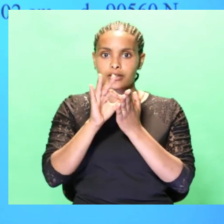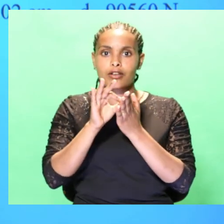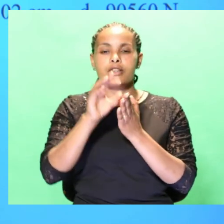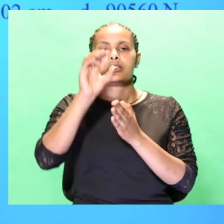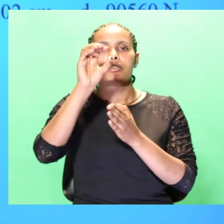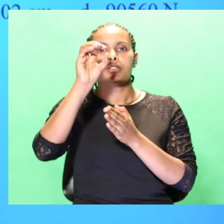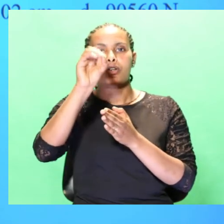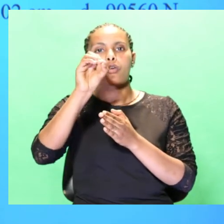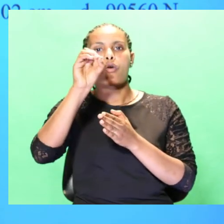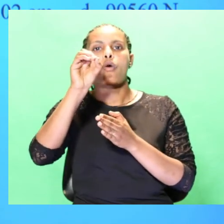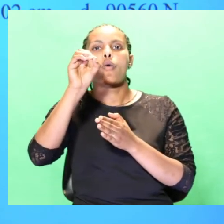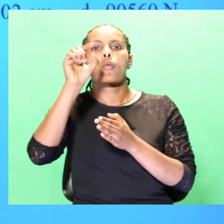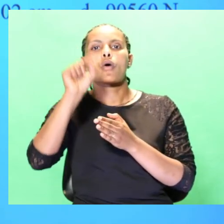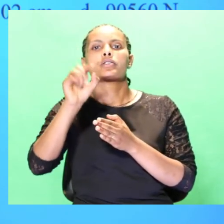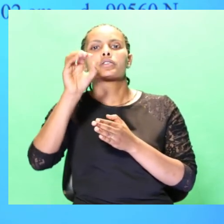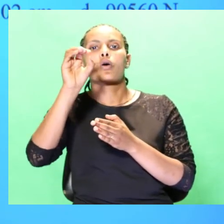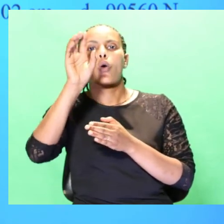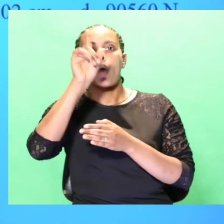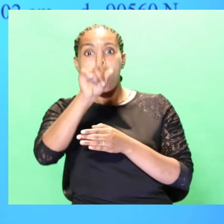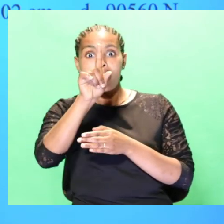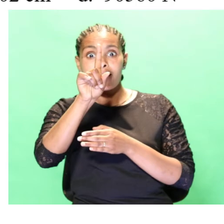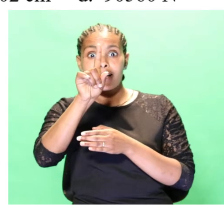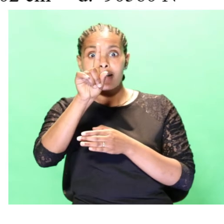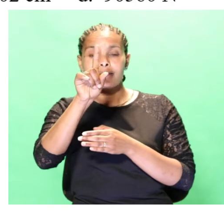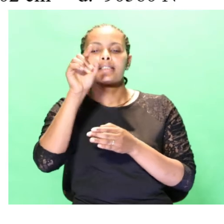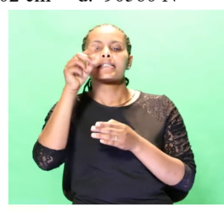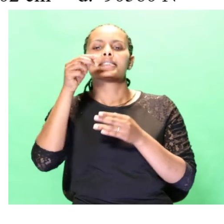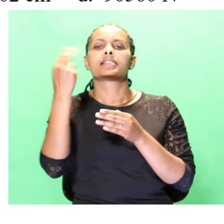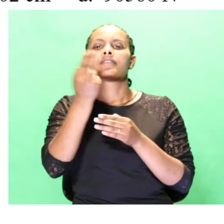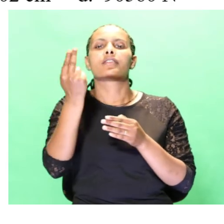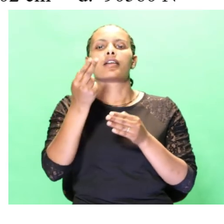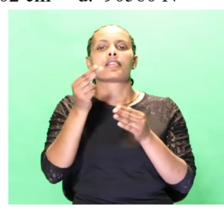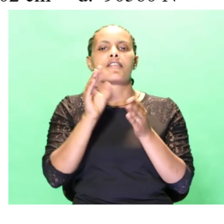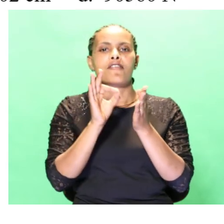0.004 gram. This number has one significant figure.